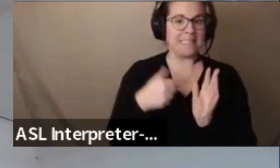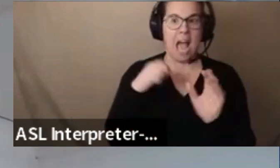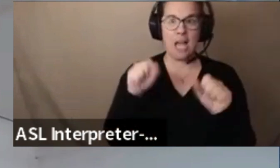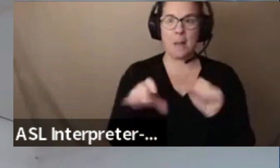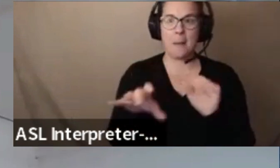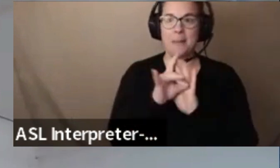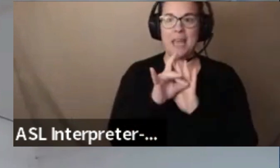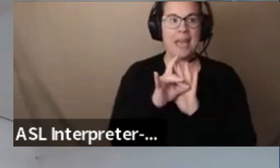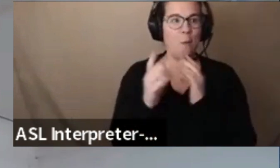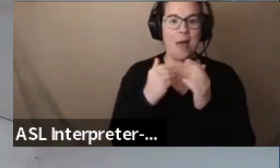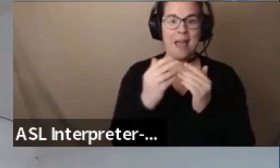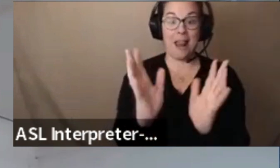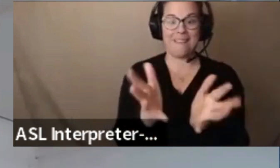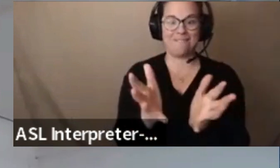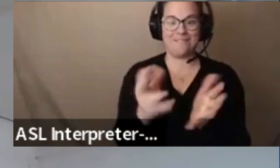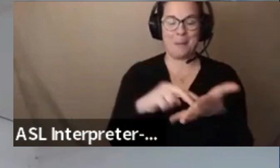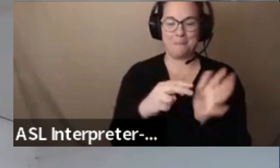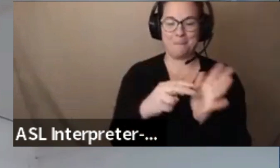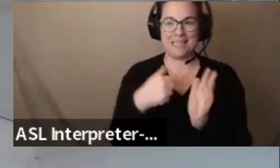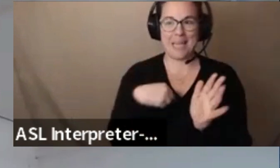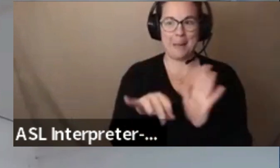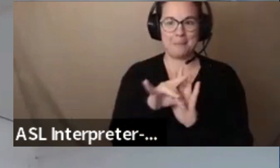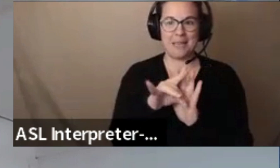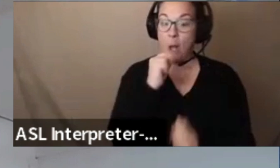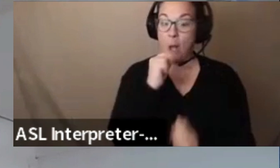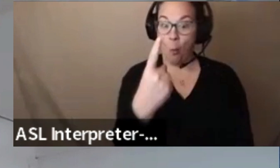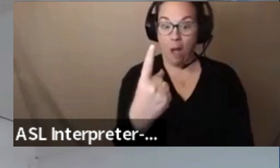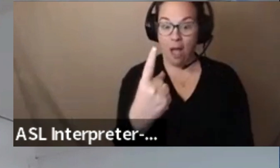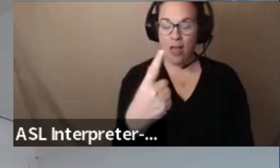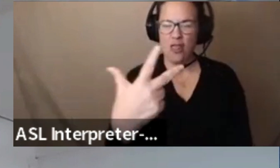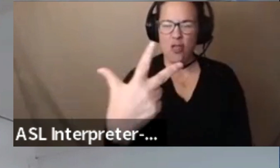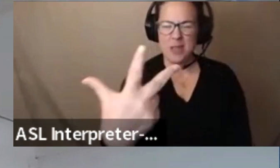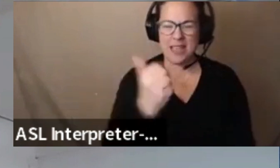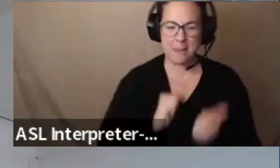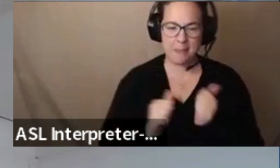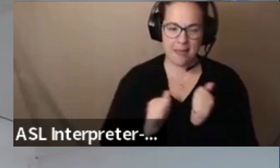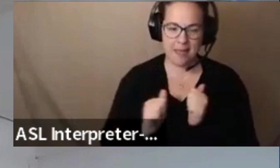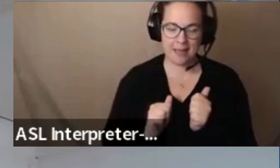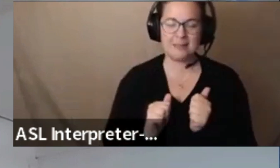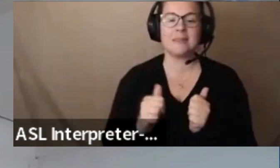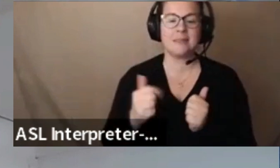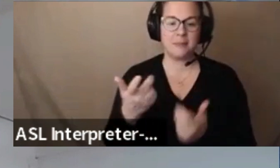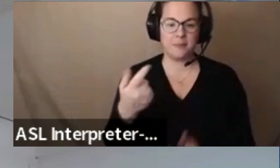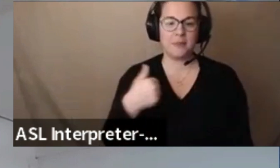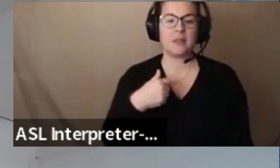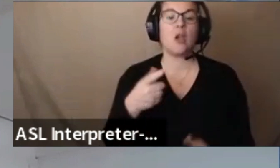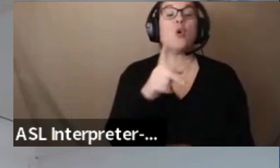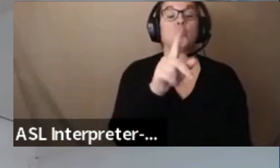so I chose 3 plays, and the project I'm doing is called Toxic,